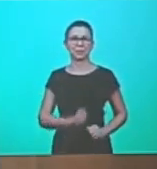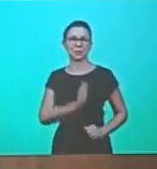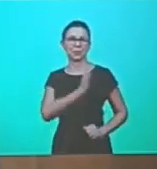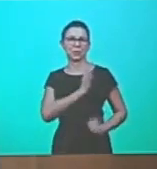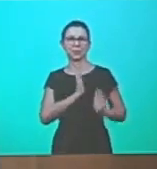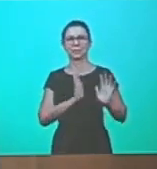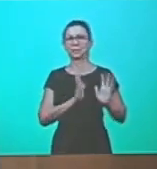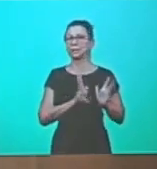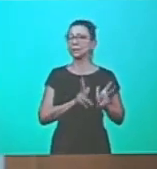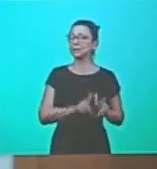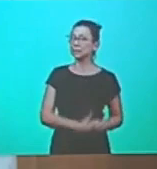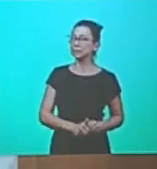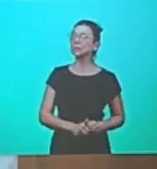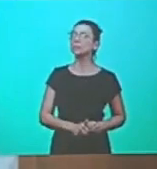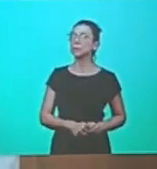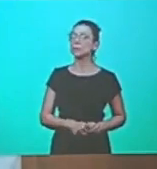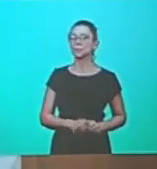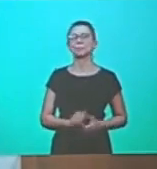and give us new clothing.